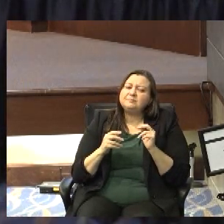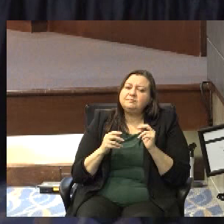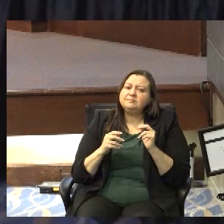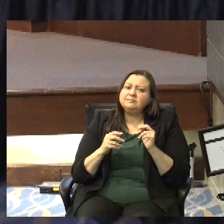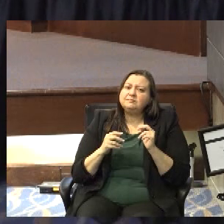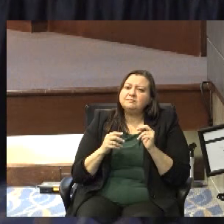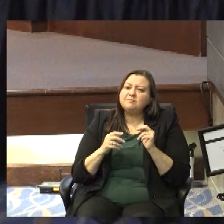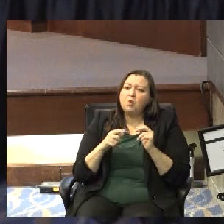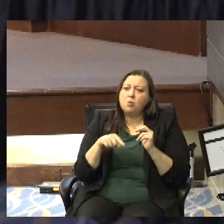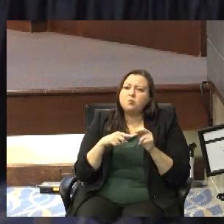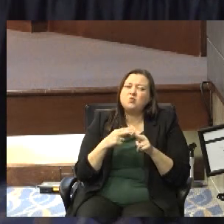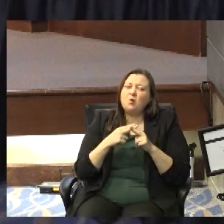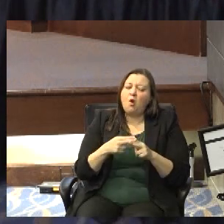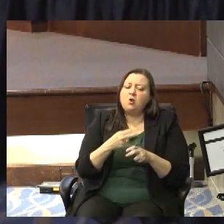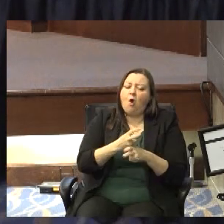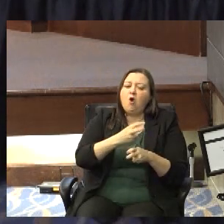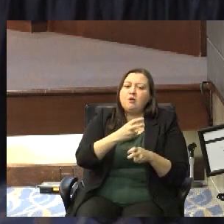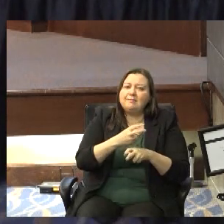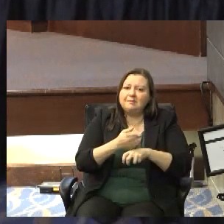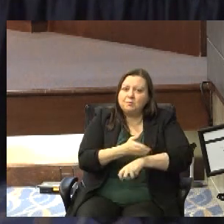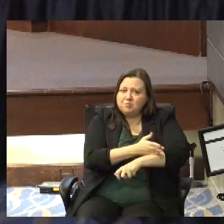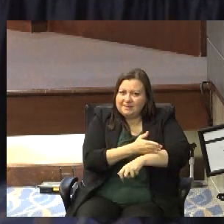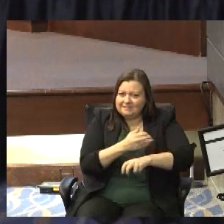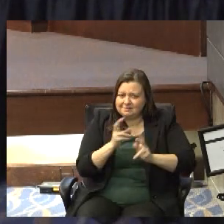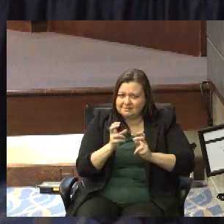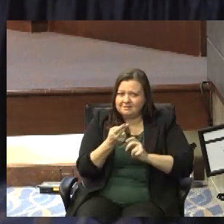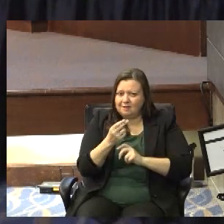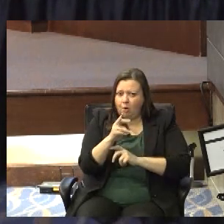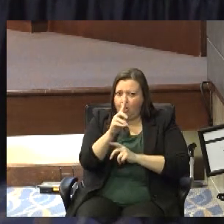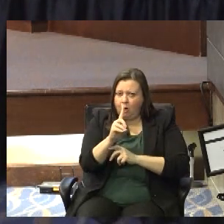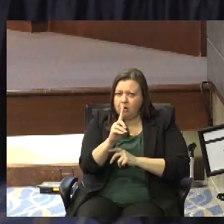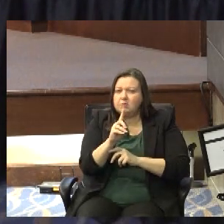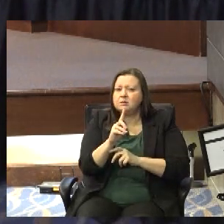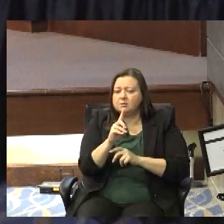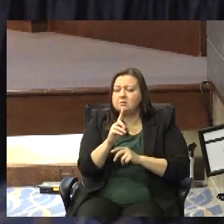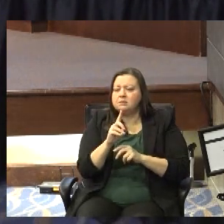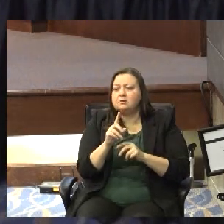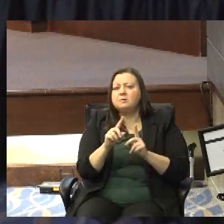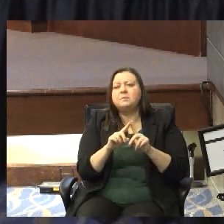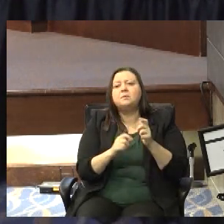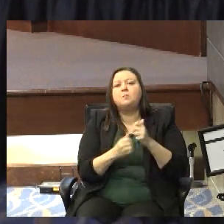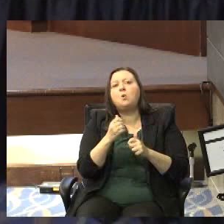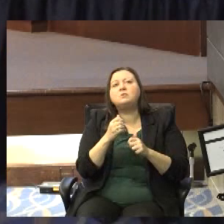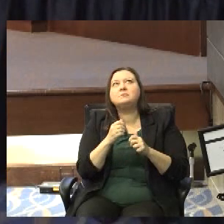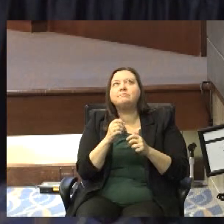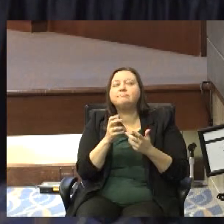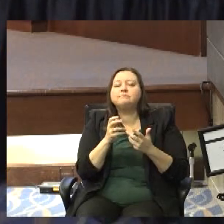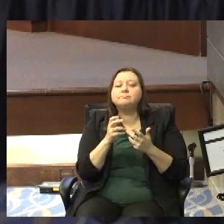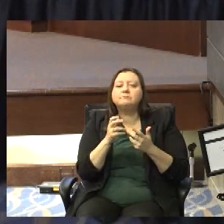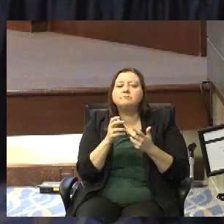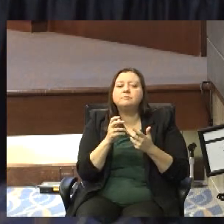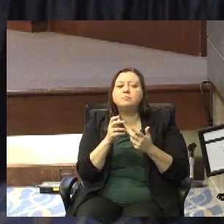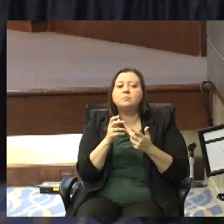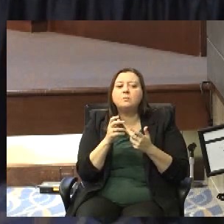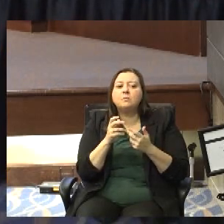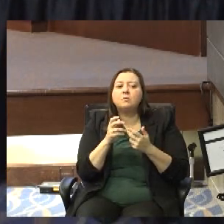you know, hard improvements. Okay, but, great. You know, most of the, like, you know, in similar, where we've got different